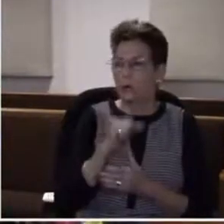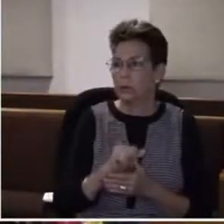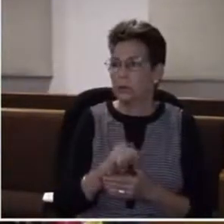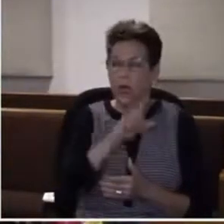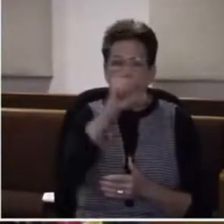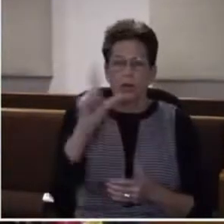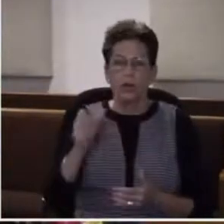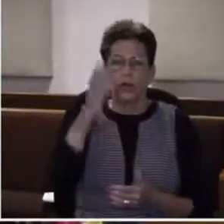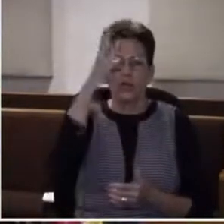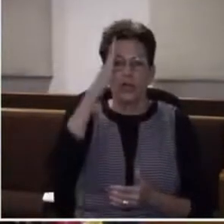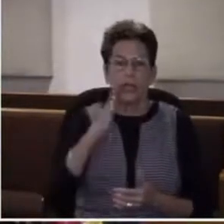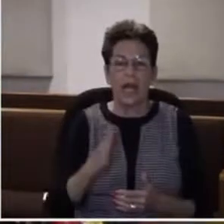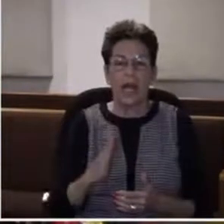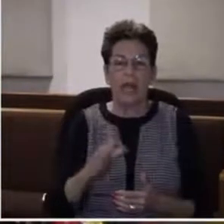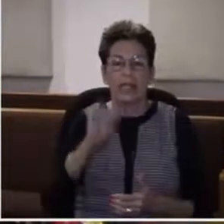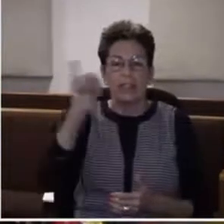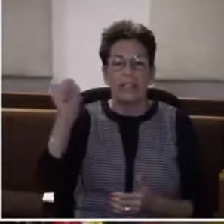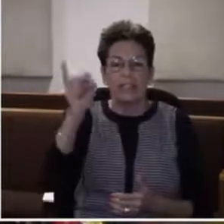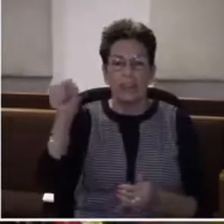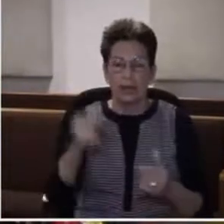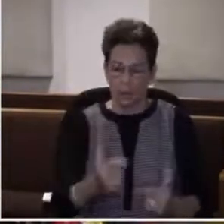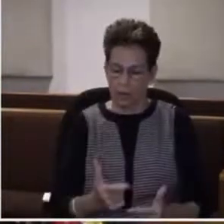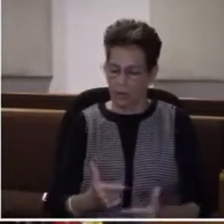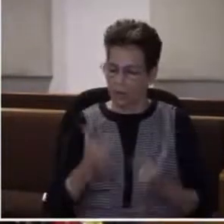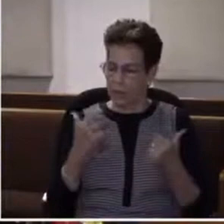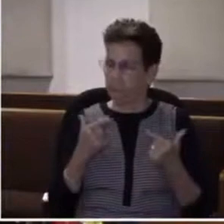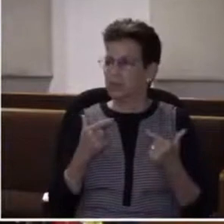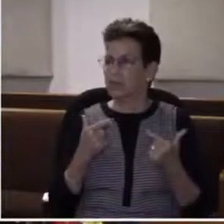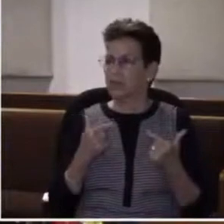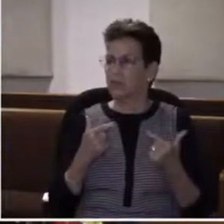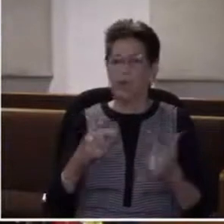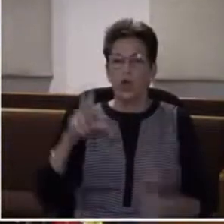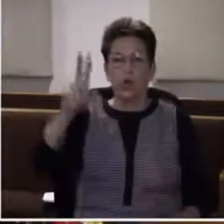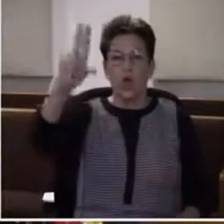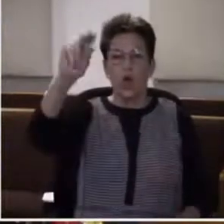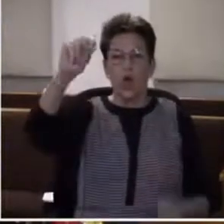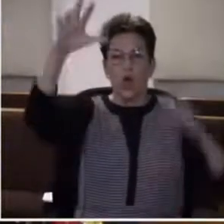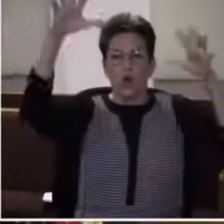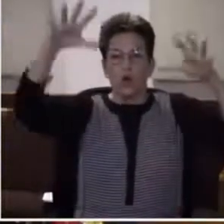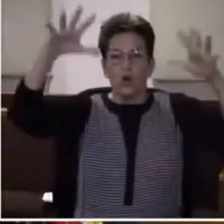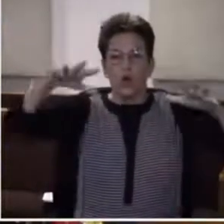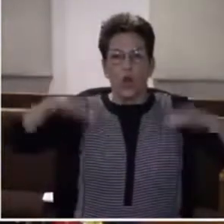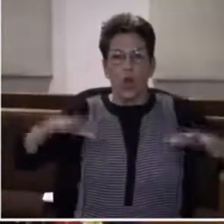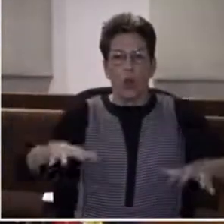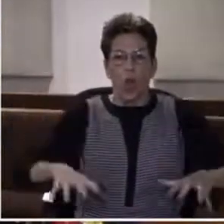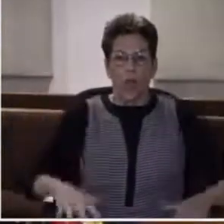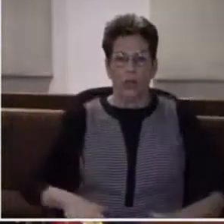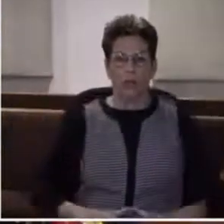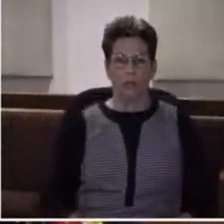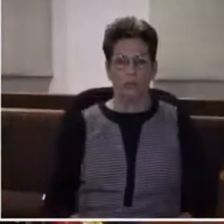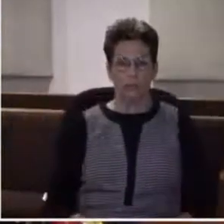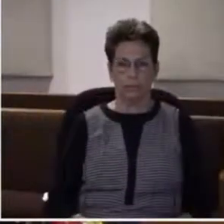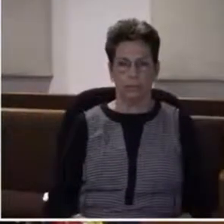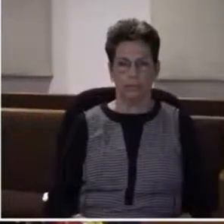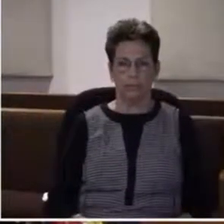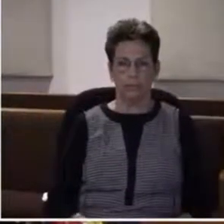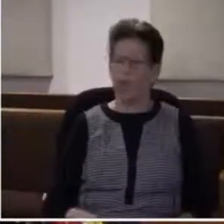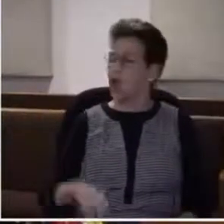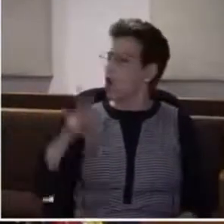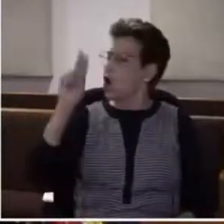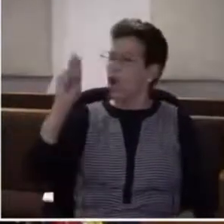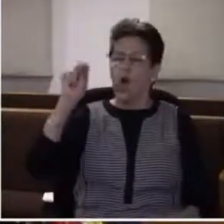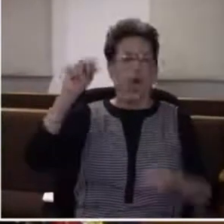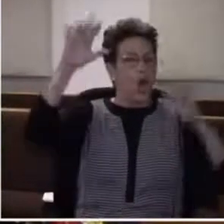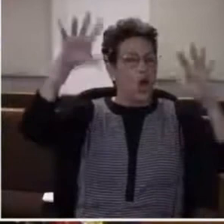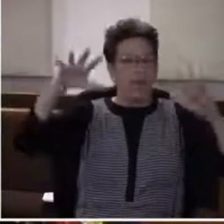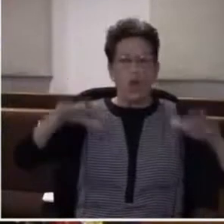Israel liveth, before whom I stand, there shall not be dew nor rain these years, but according to my word. You know that Ahab was the